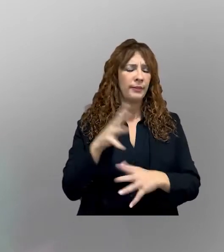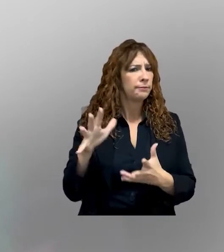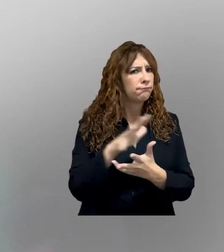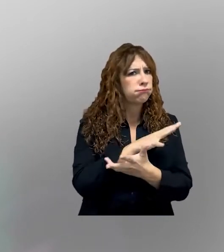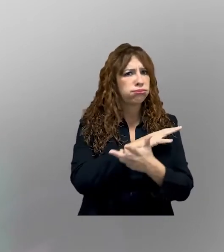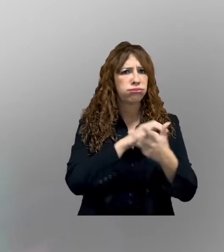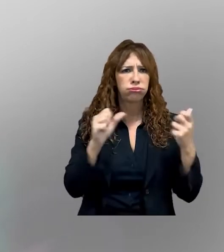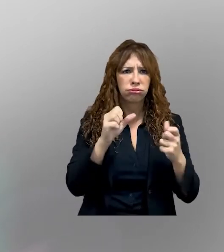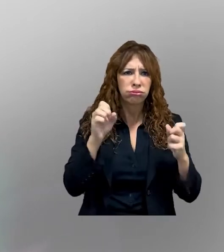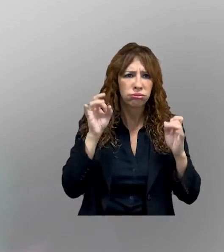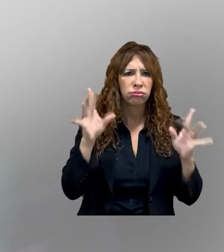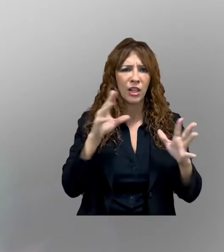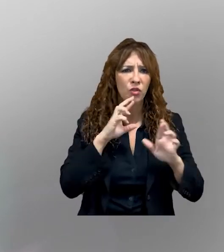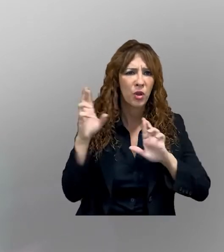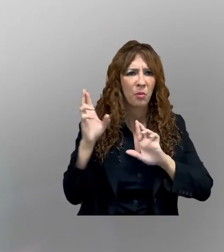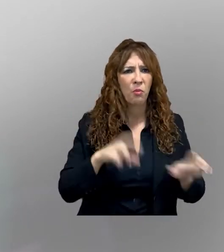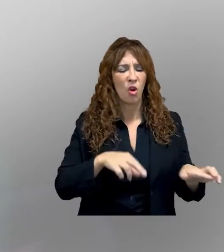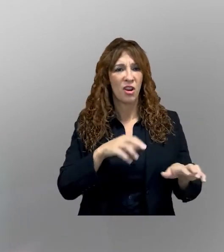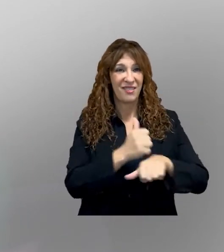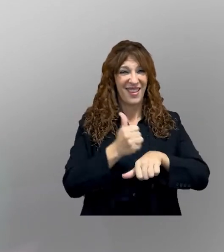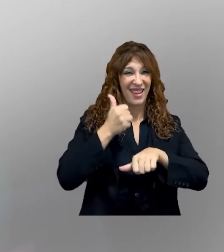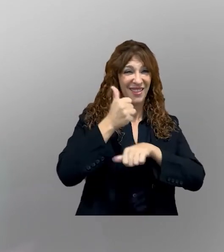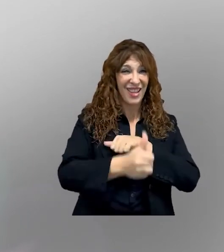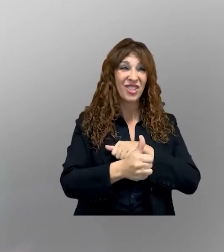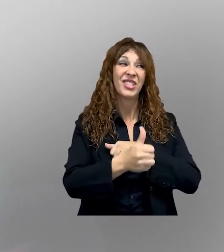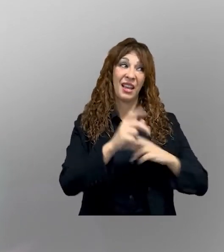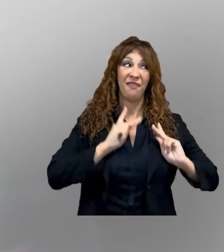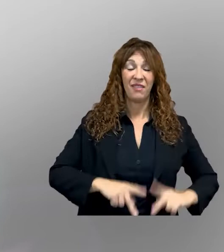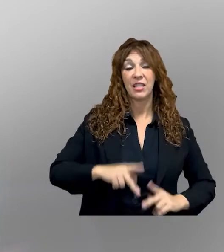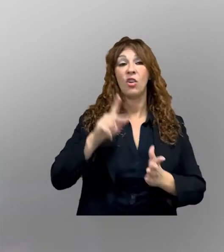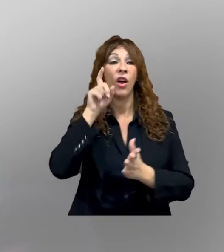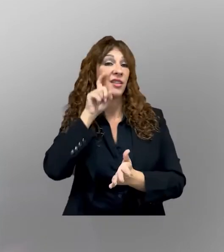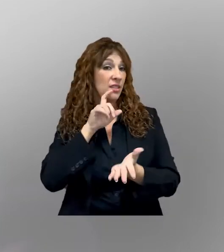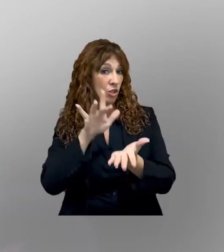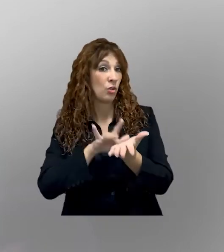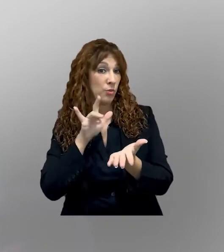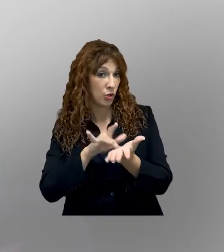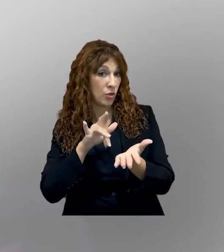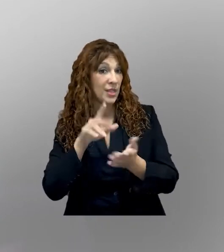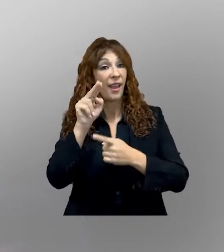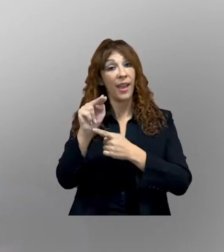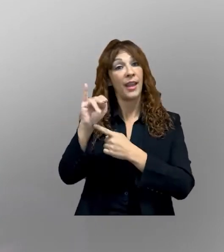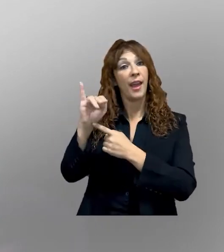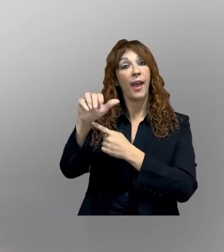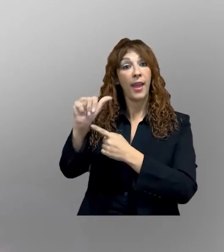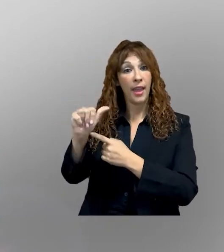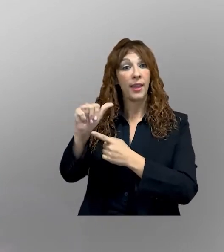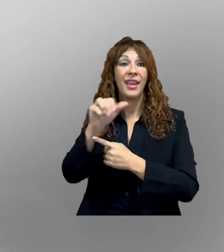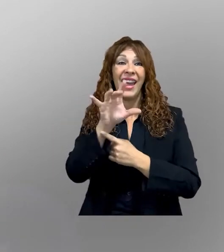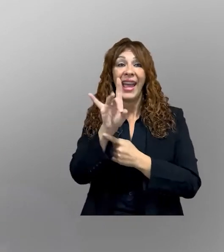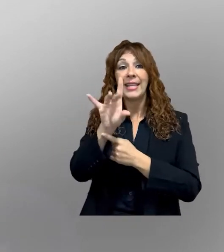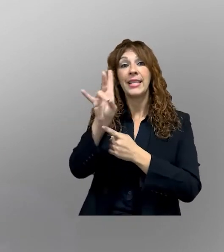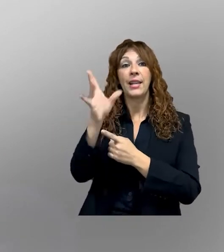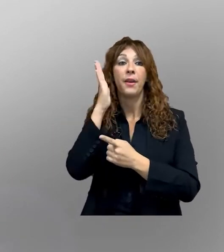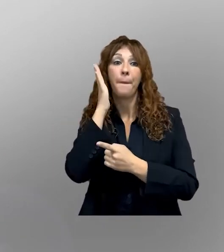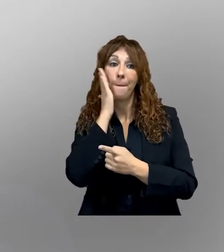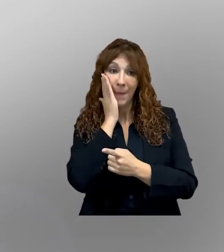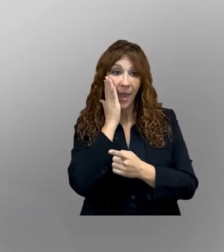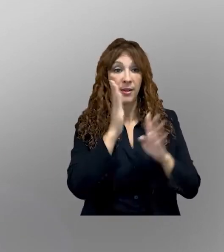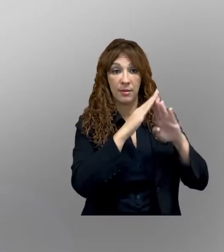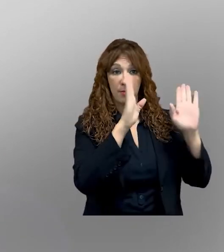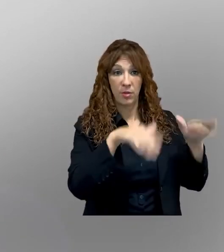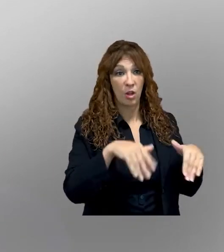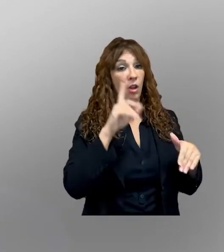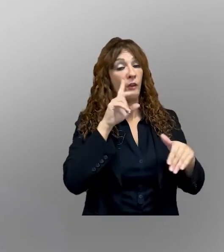down after a damaging report released in May which alleges physical and sexual abuse. NIA is an 87-bed residential